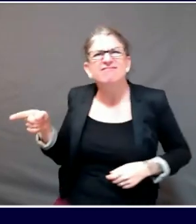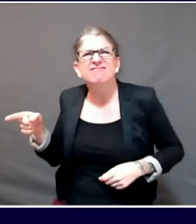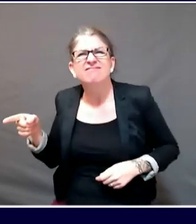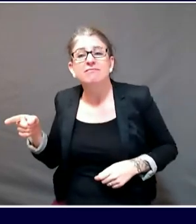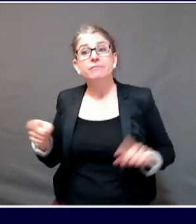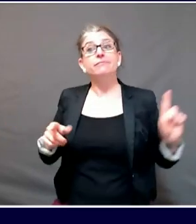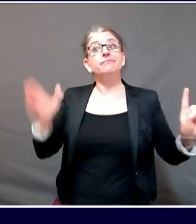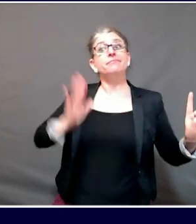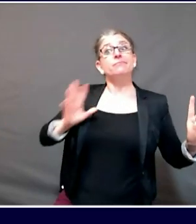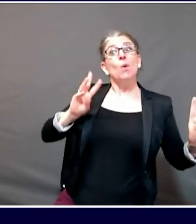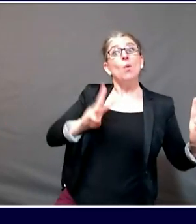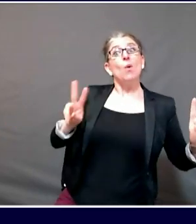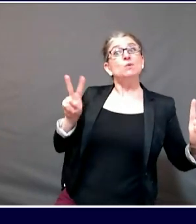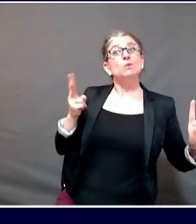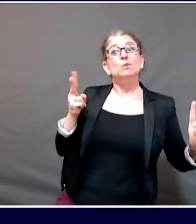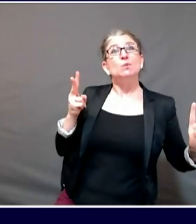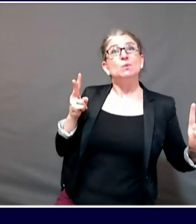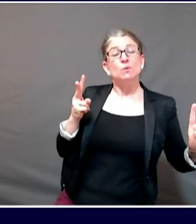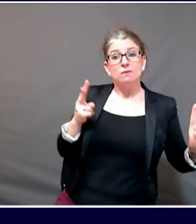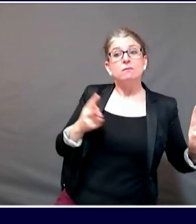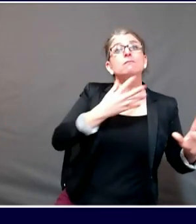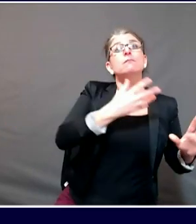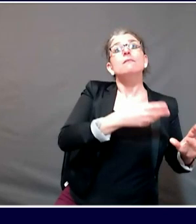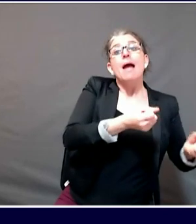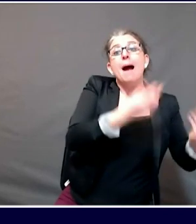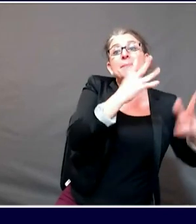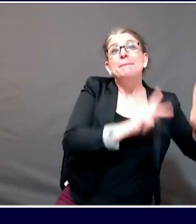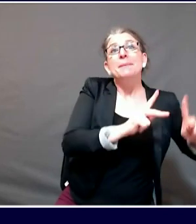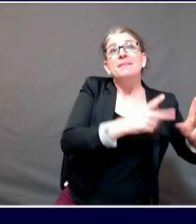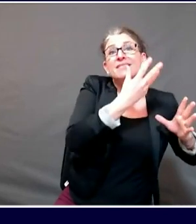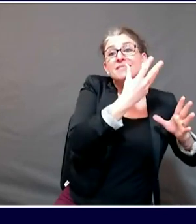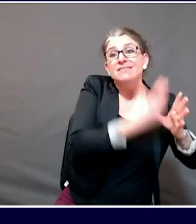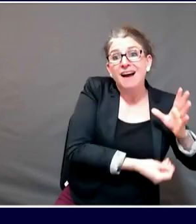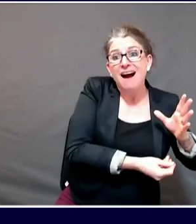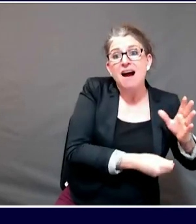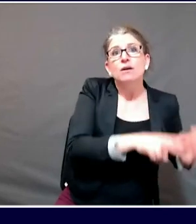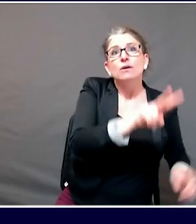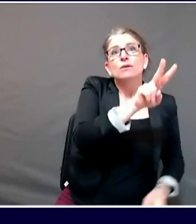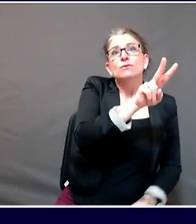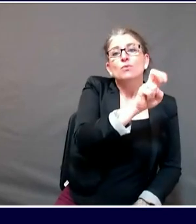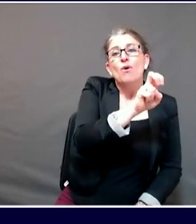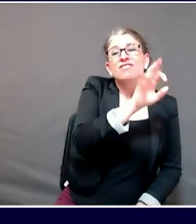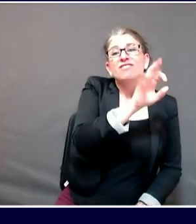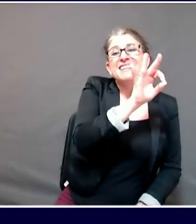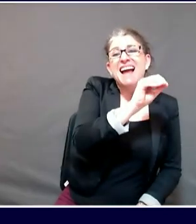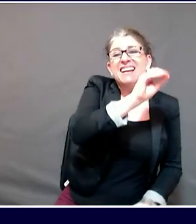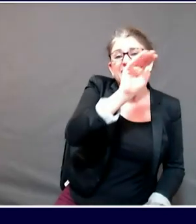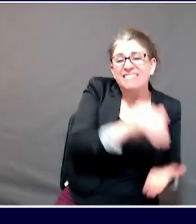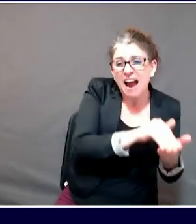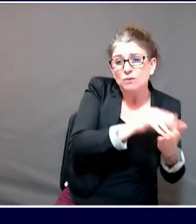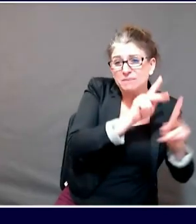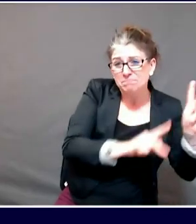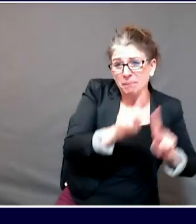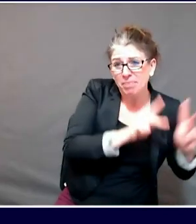today, which we will, let's not forget the storm, even as the sun is emerging.